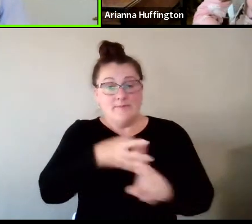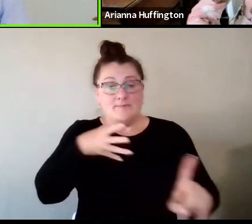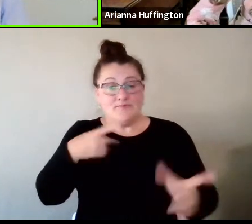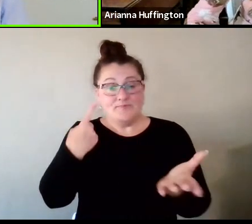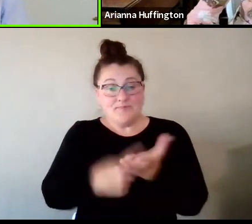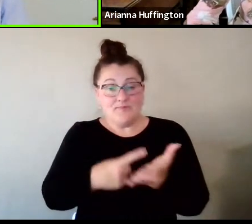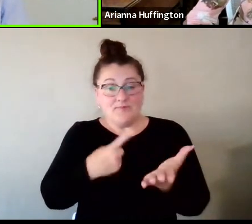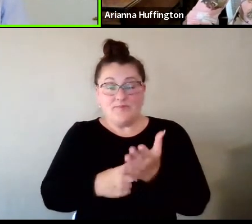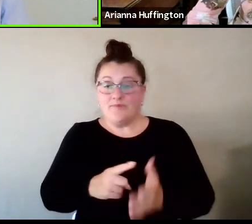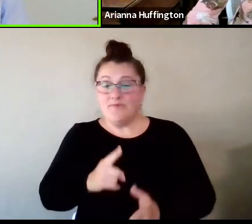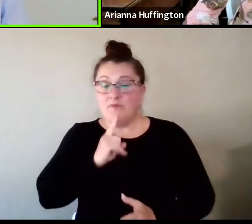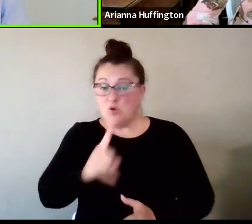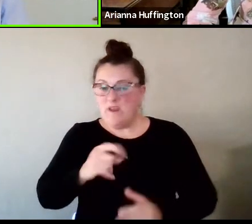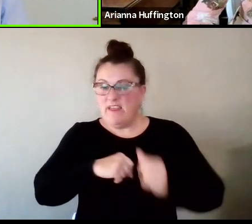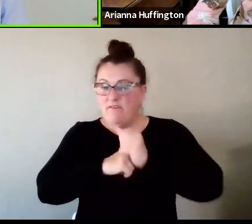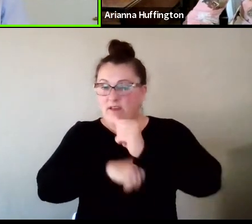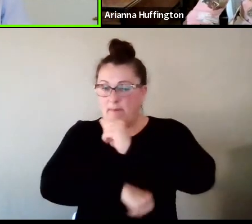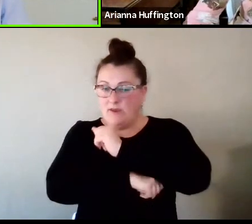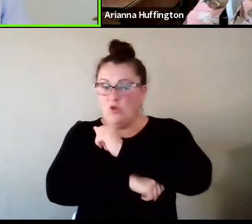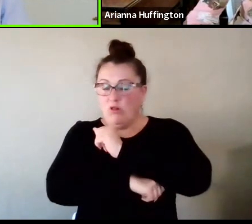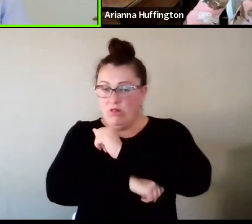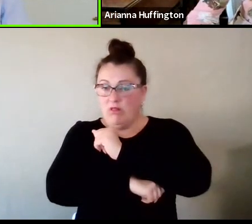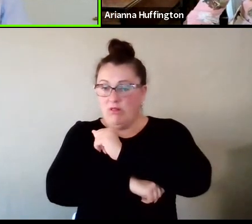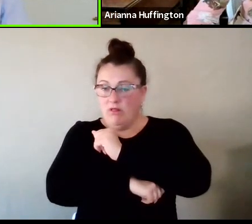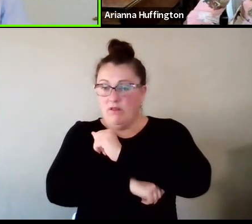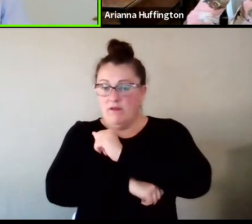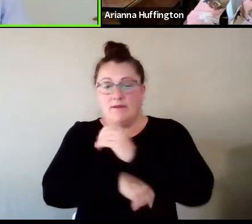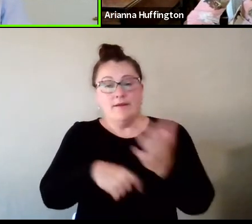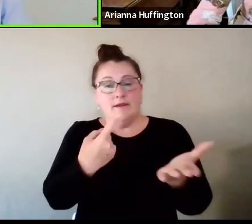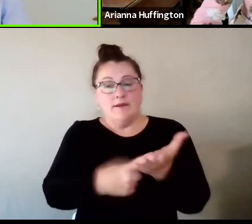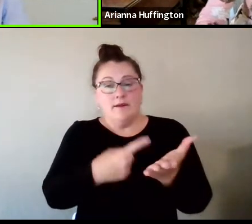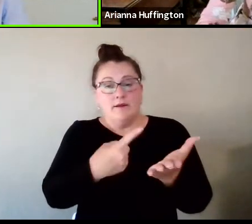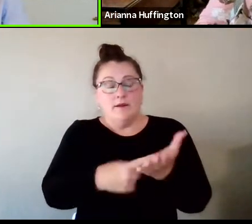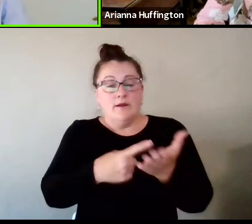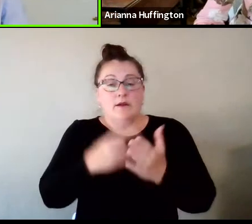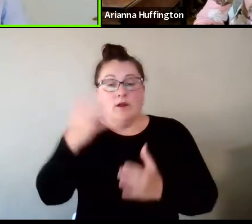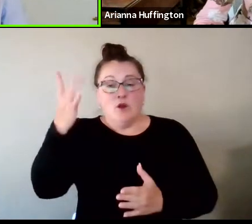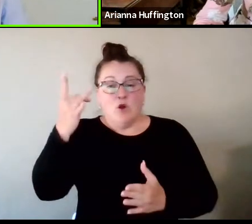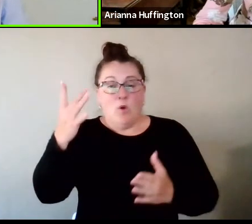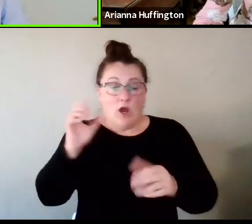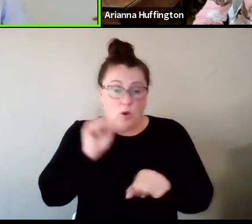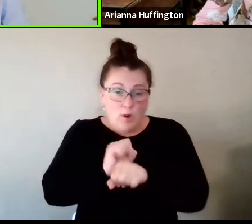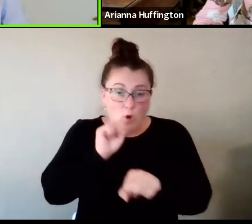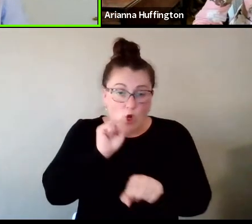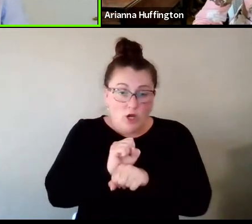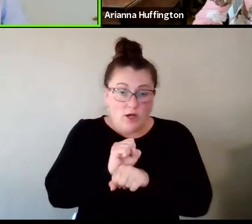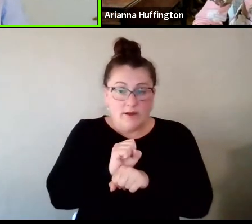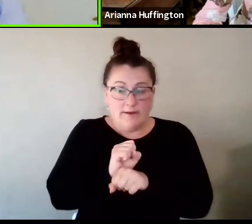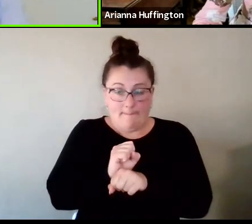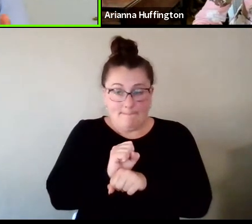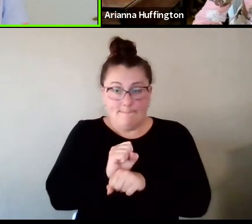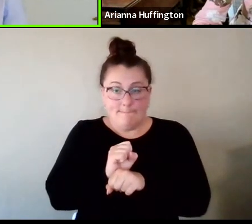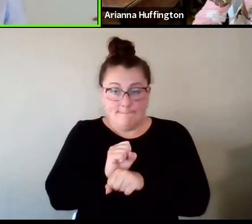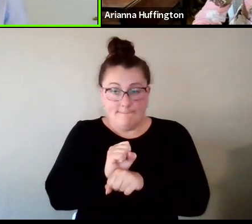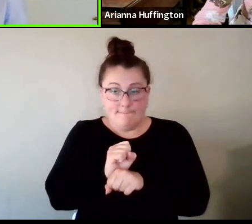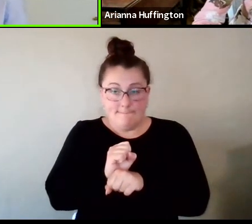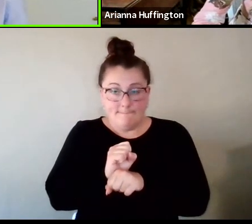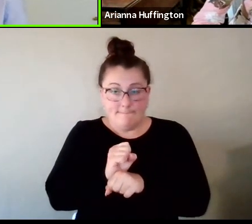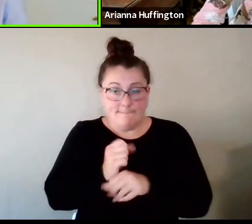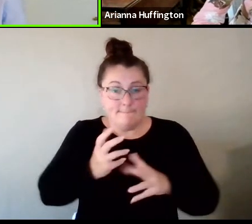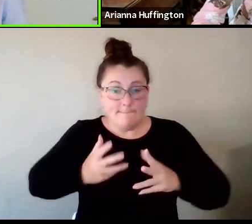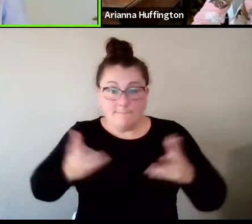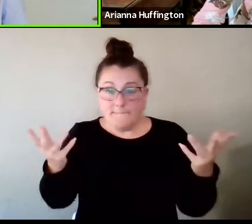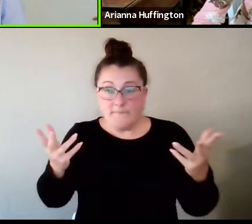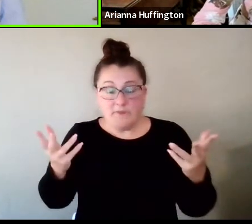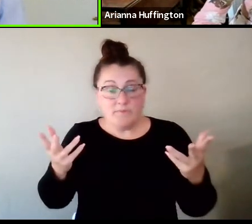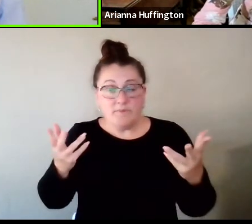I think is really fundamental. And it's the discussion of why do we work, right? Why are we even in